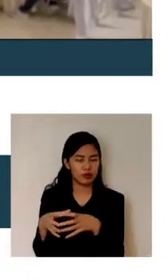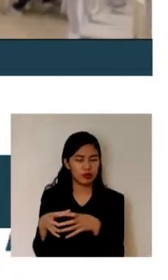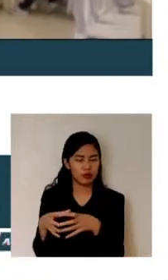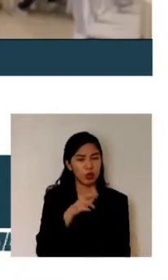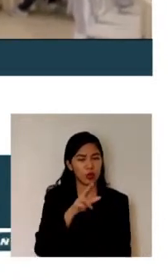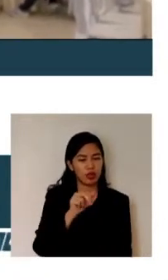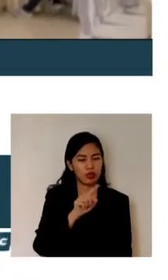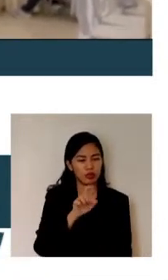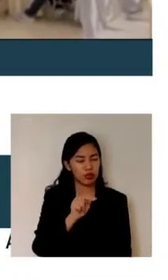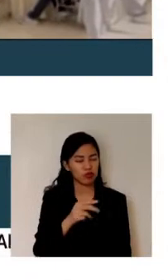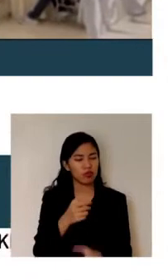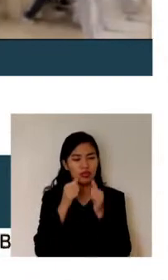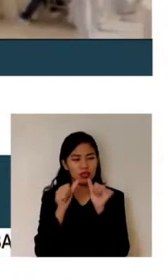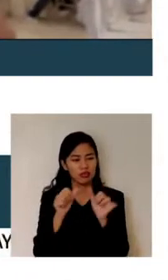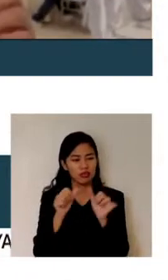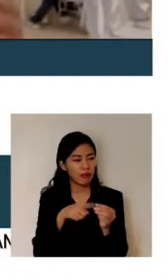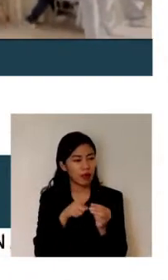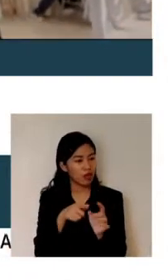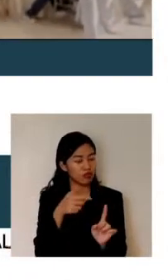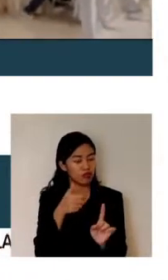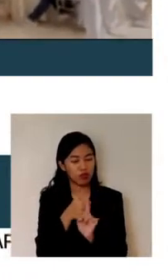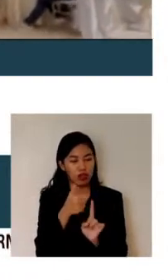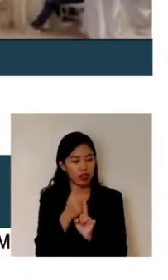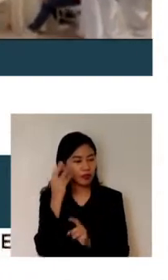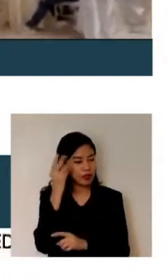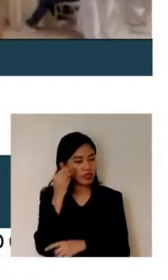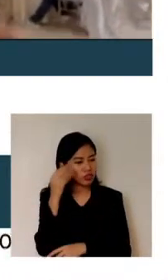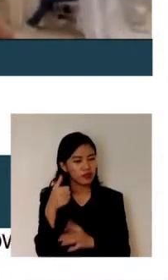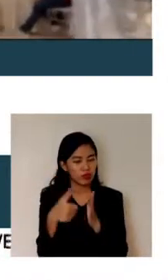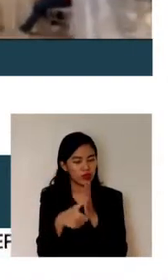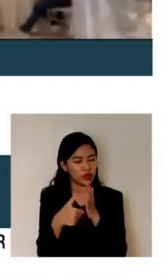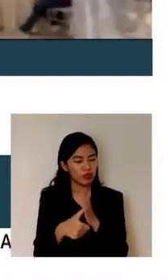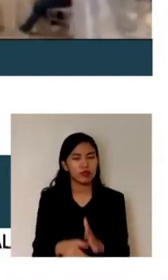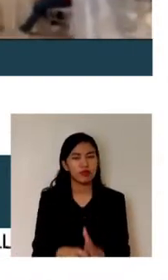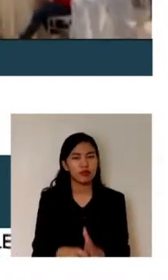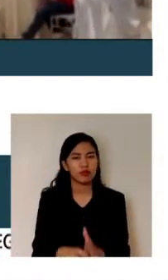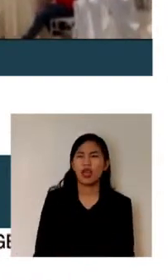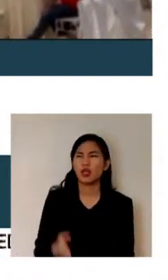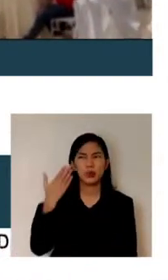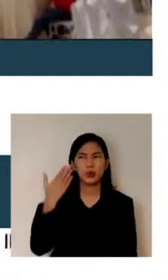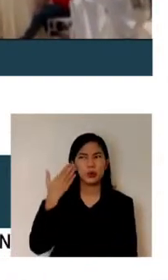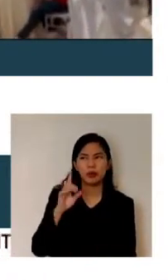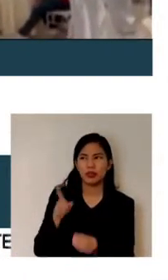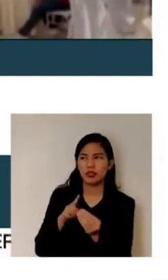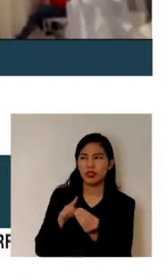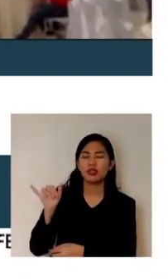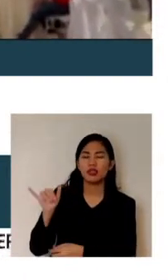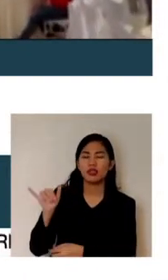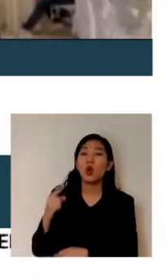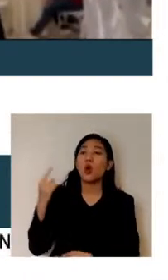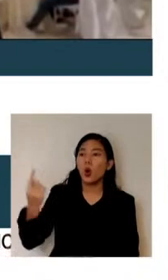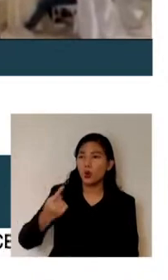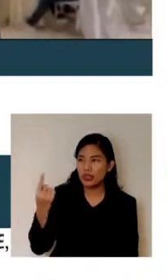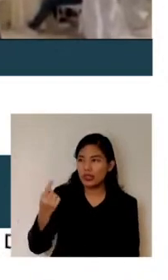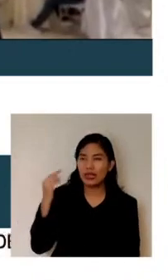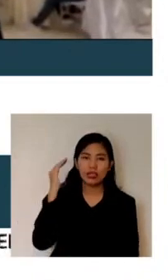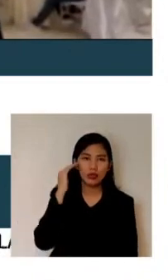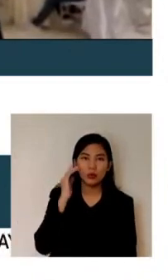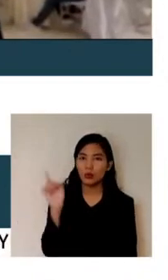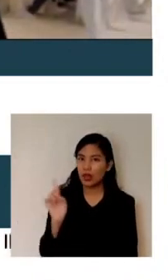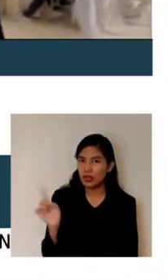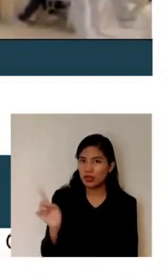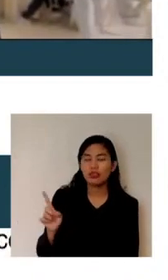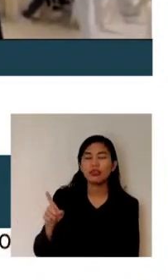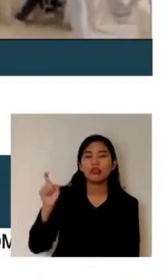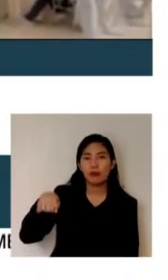matter? I don't know about that. What I want is that this case must be resolved immediately, as in immediately